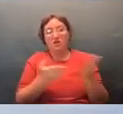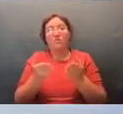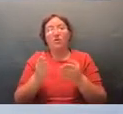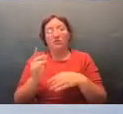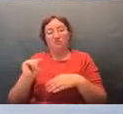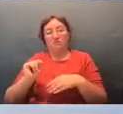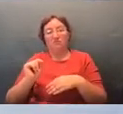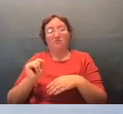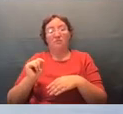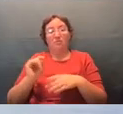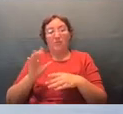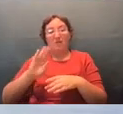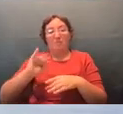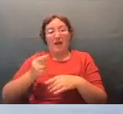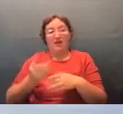back home with you.